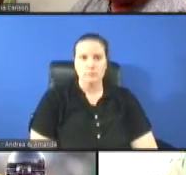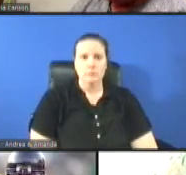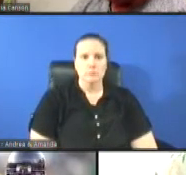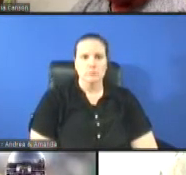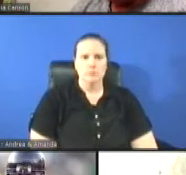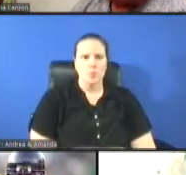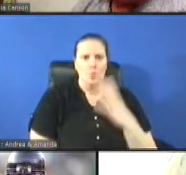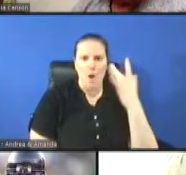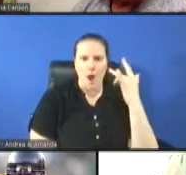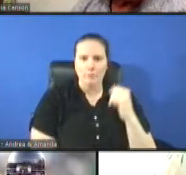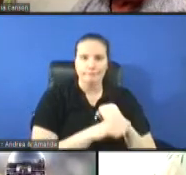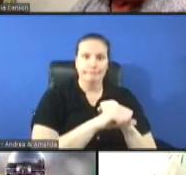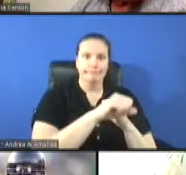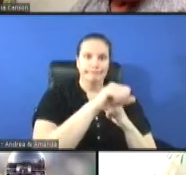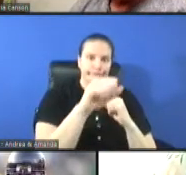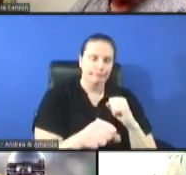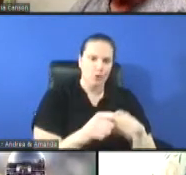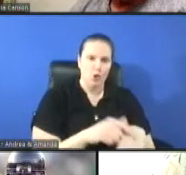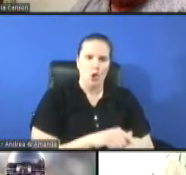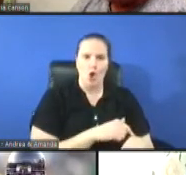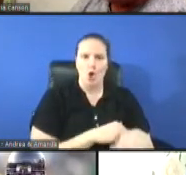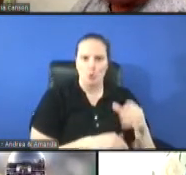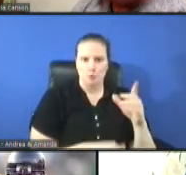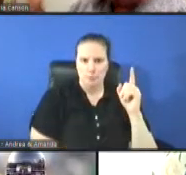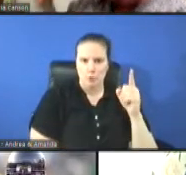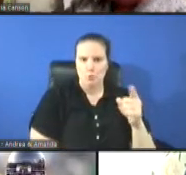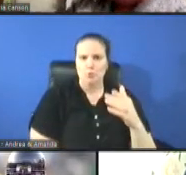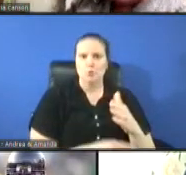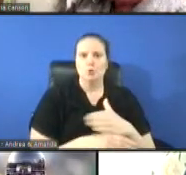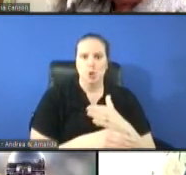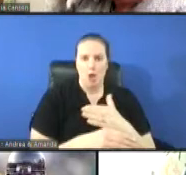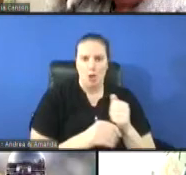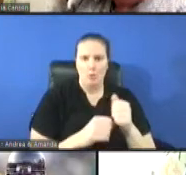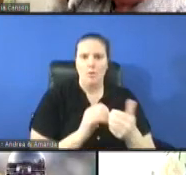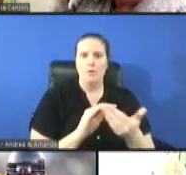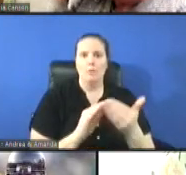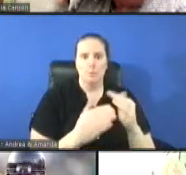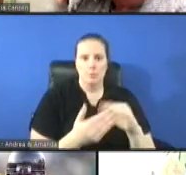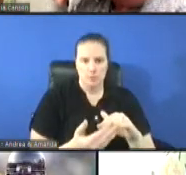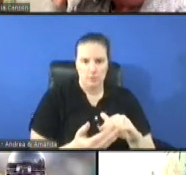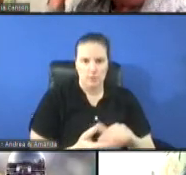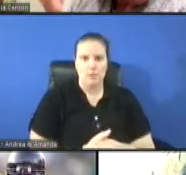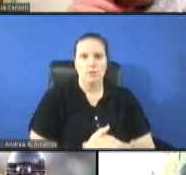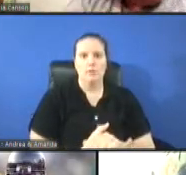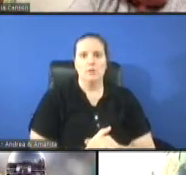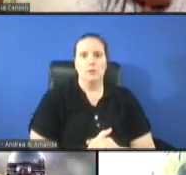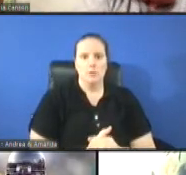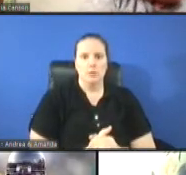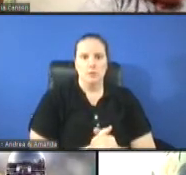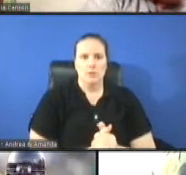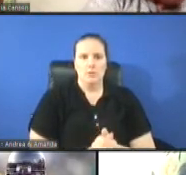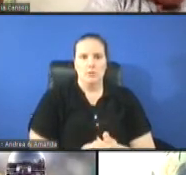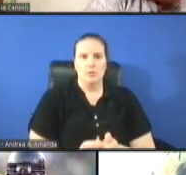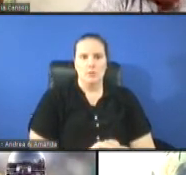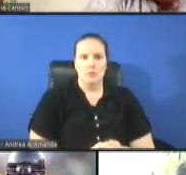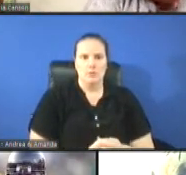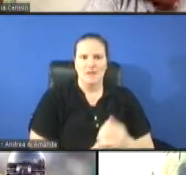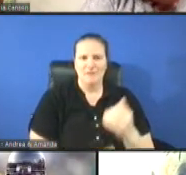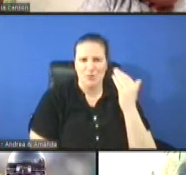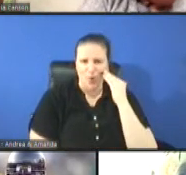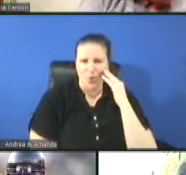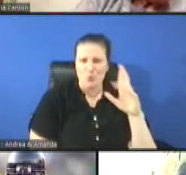Why did it take so long for you to share it with the community? And if you do know, I don't know if